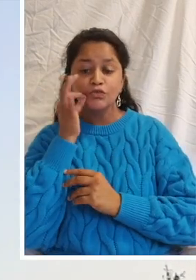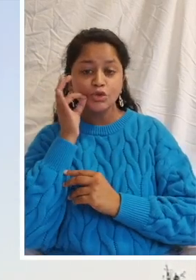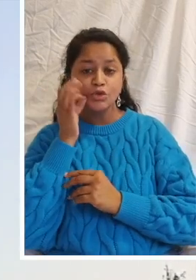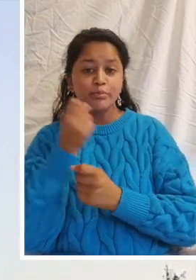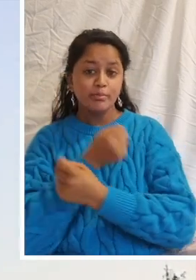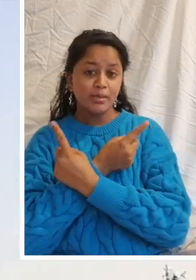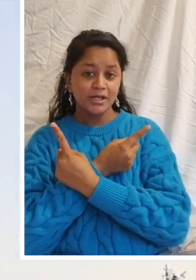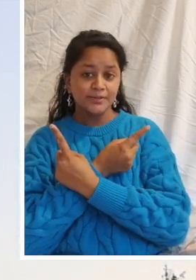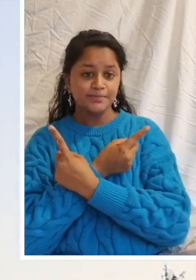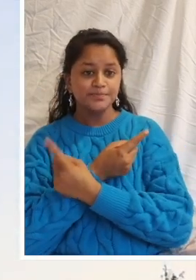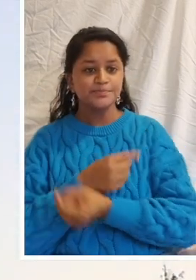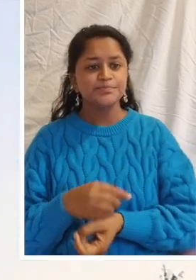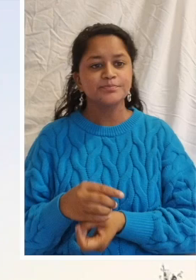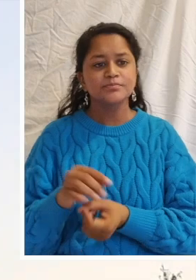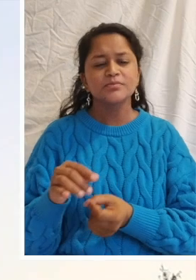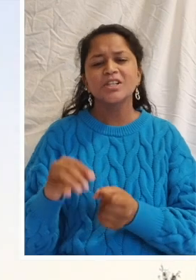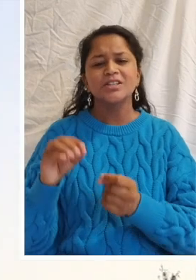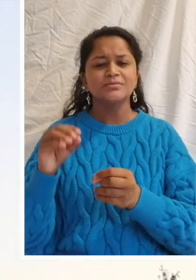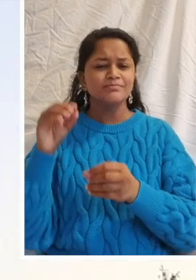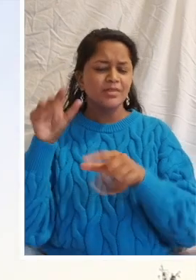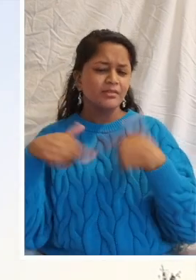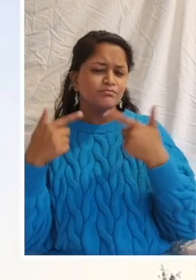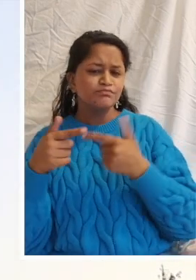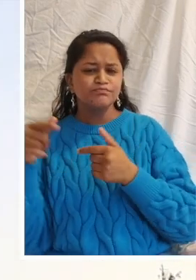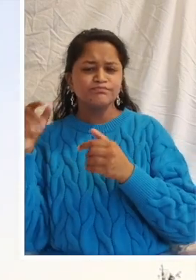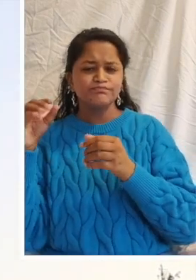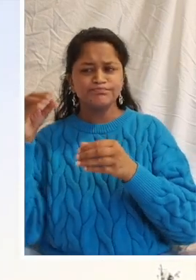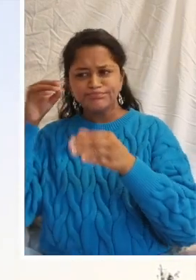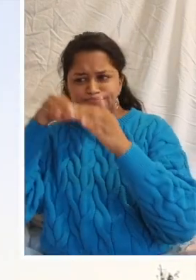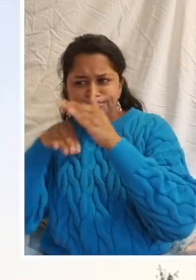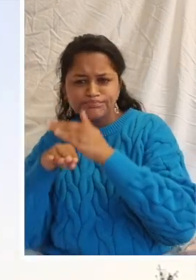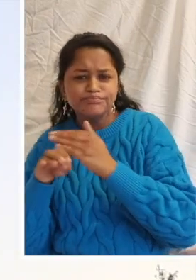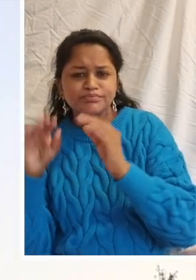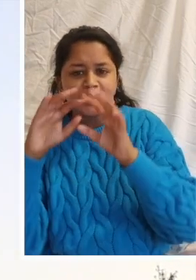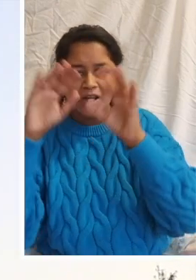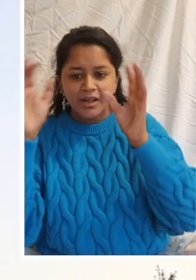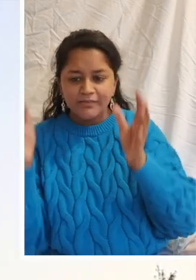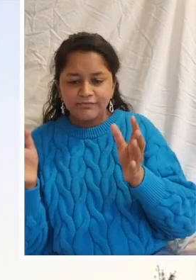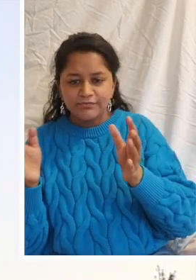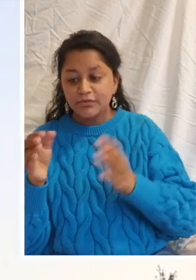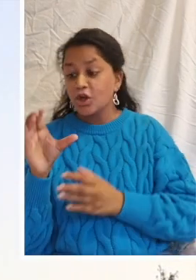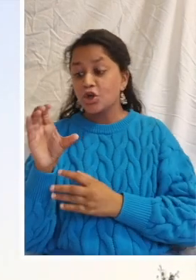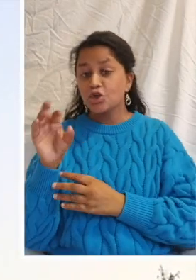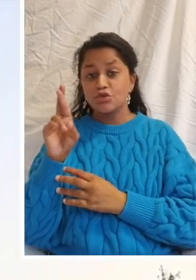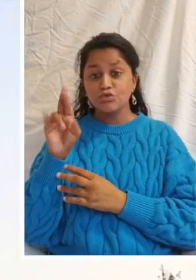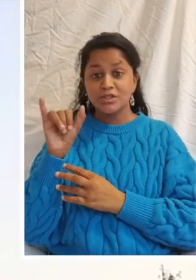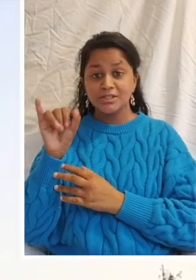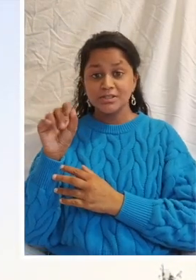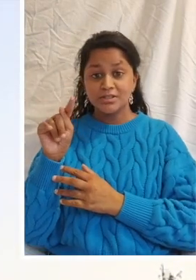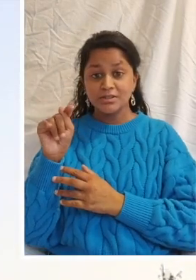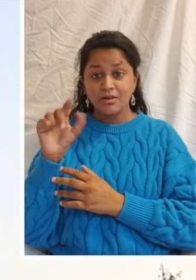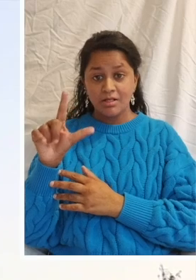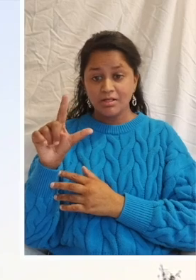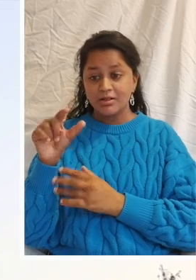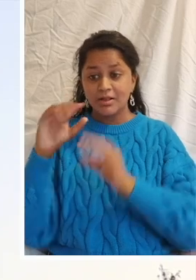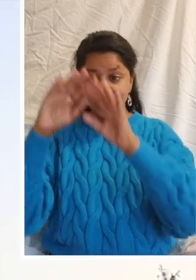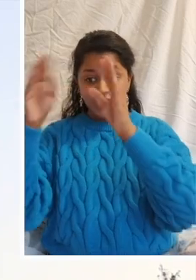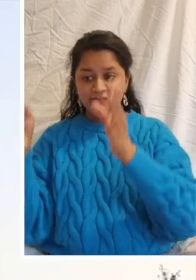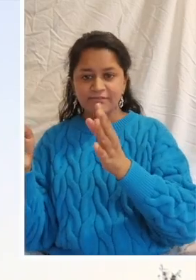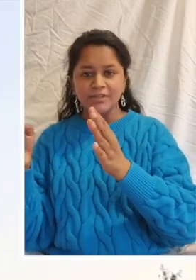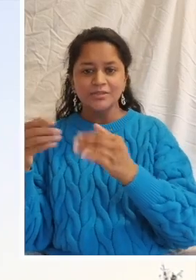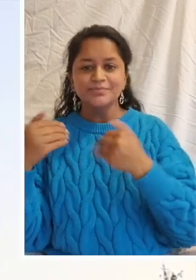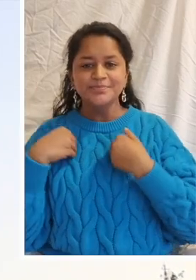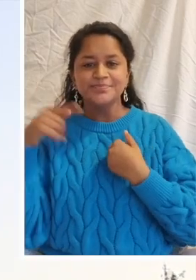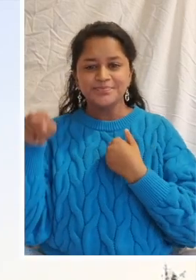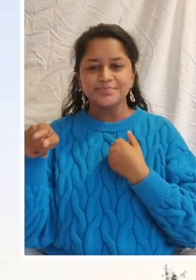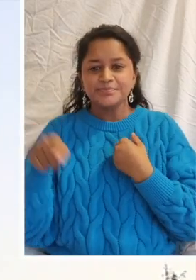on Cayman. Our second most common species is our largest, the Jamaican fruit bat. They essentially they